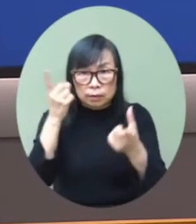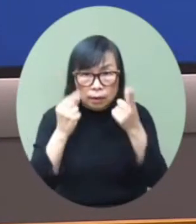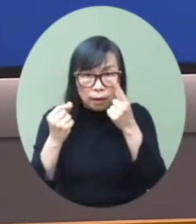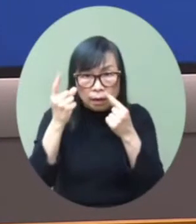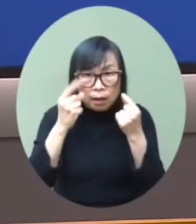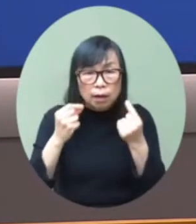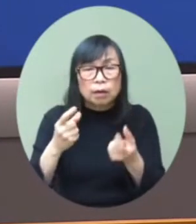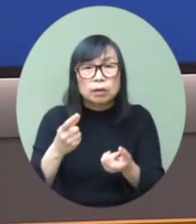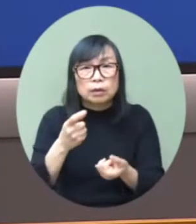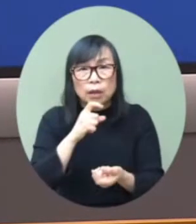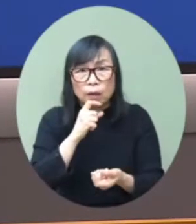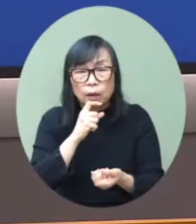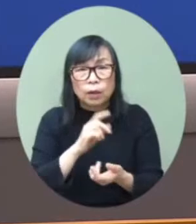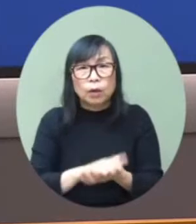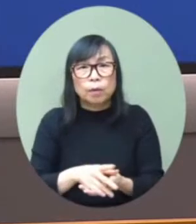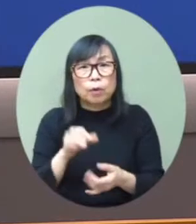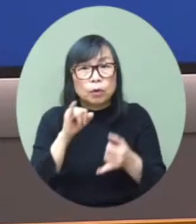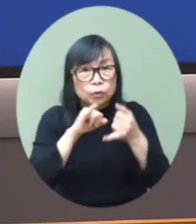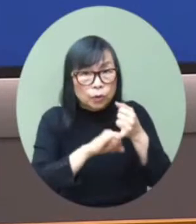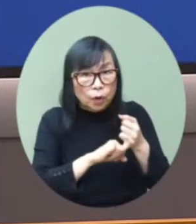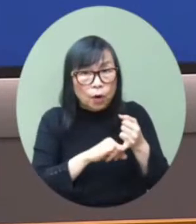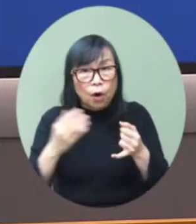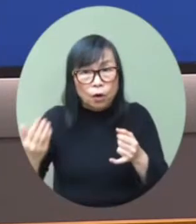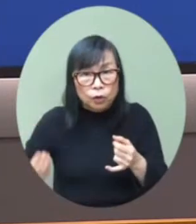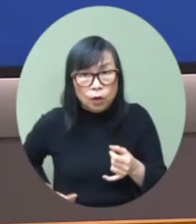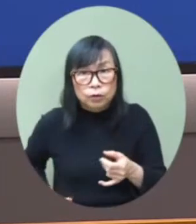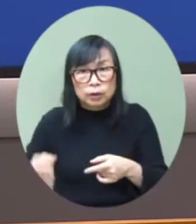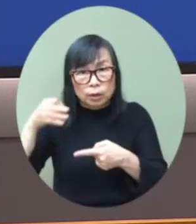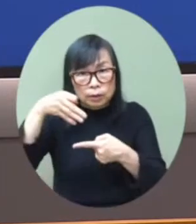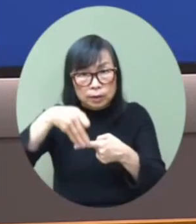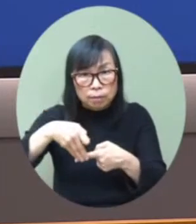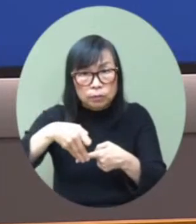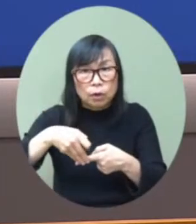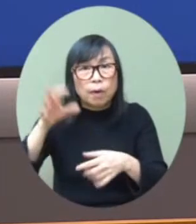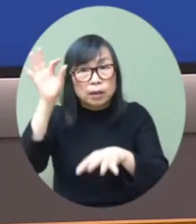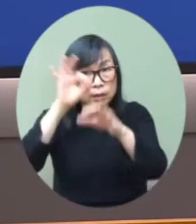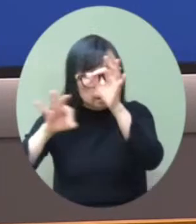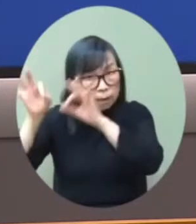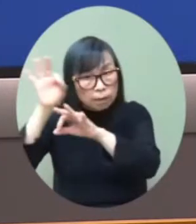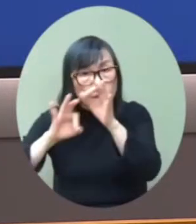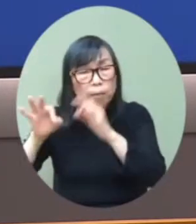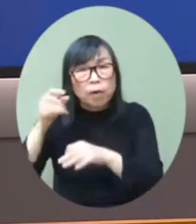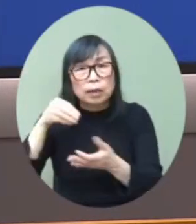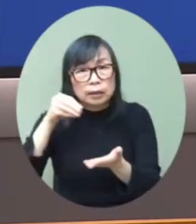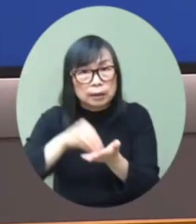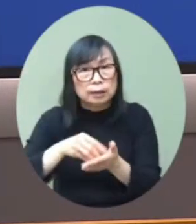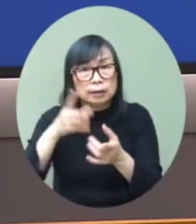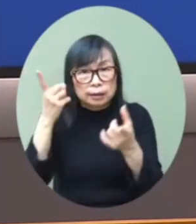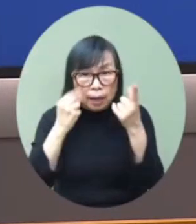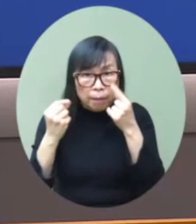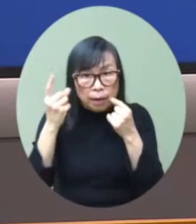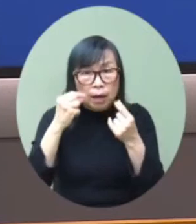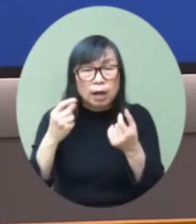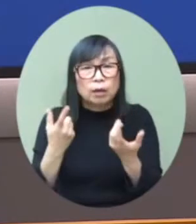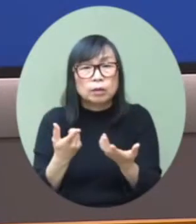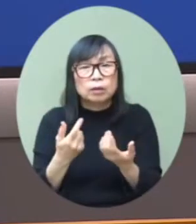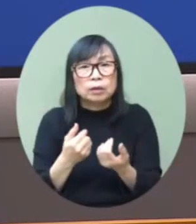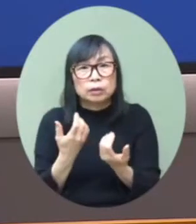Well, of course, and they will be always of a certain reference values, whether for Shanghai, Shenzhen, or Singapore.